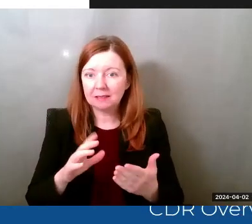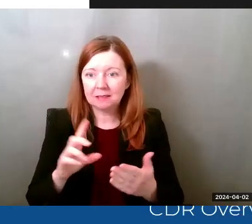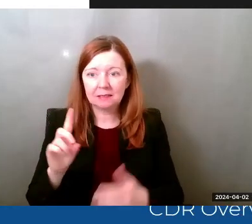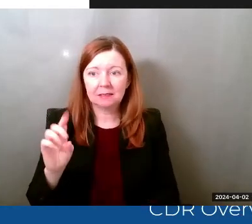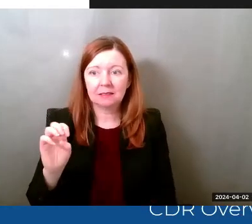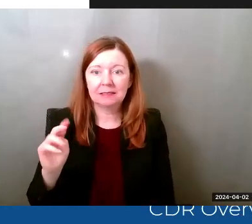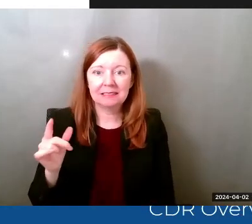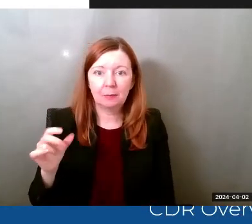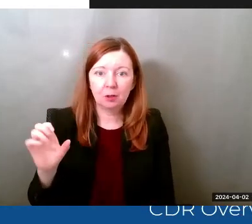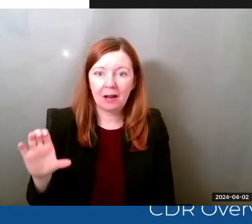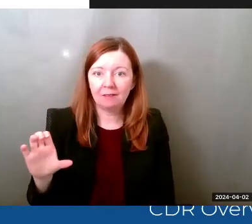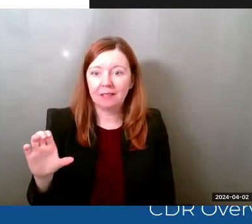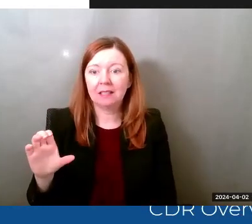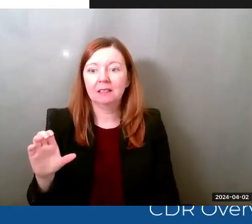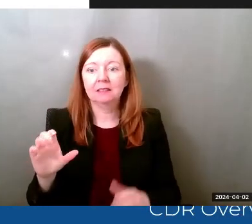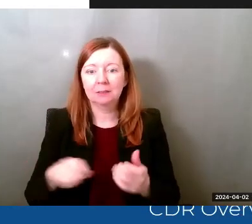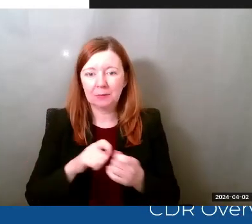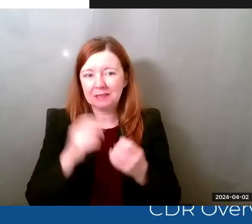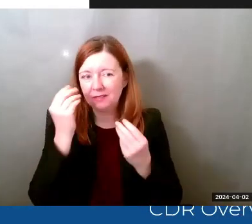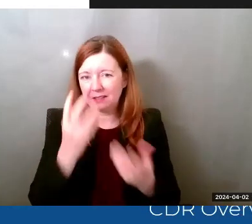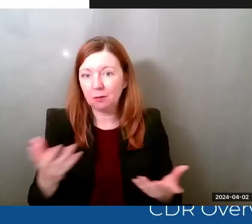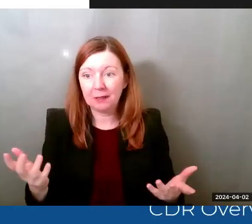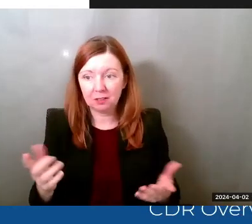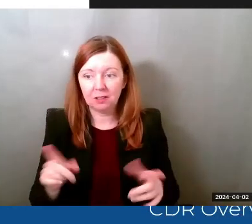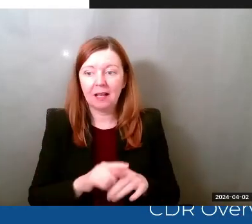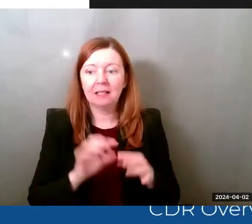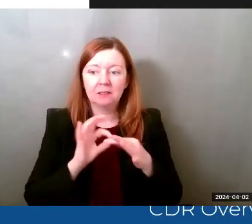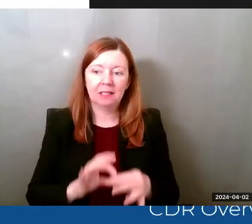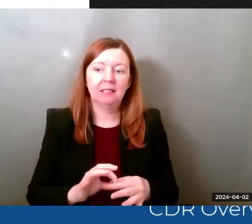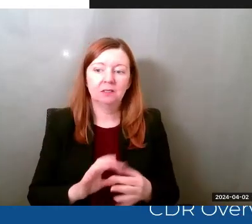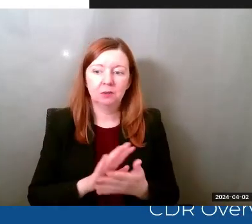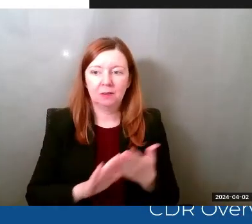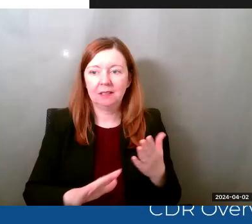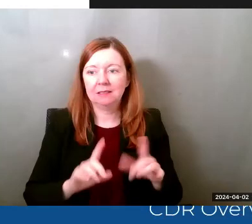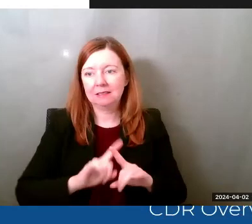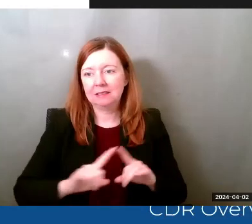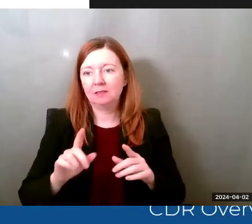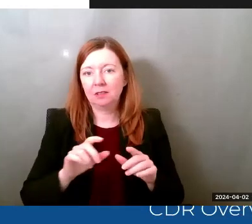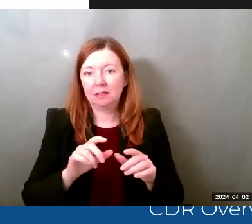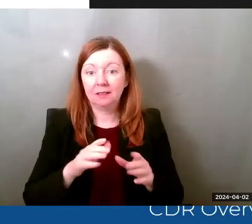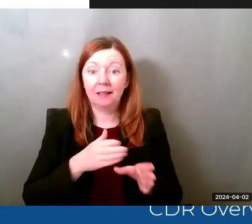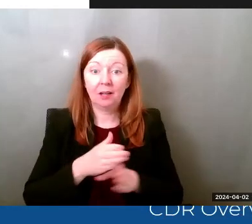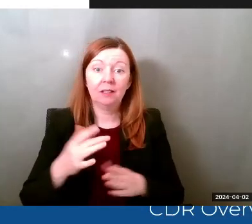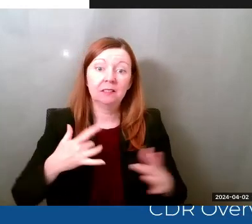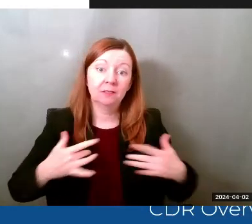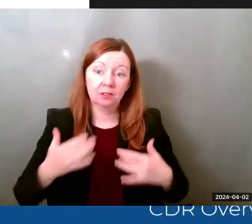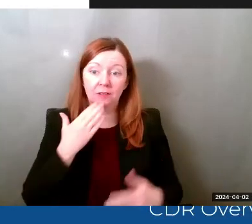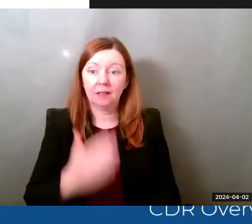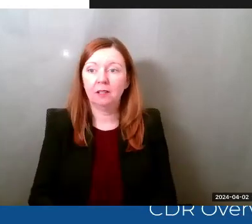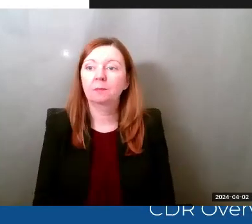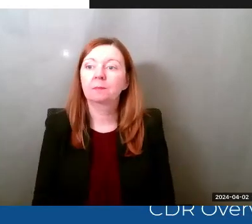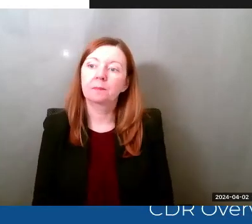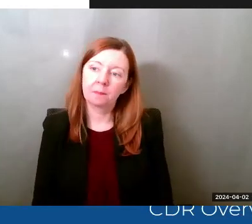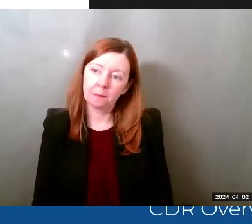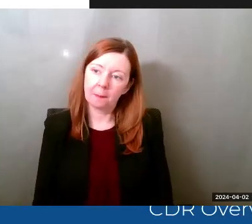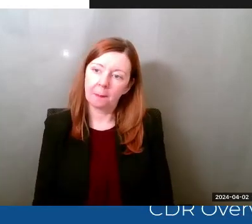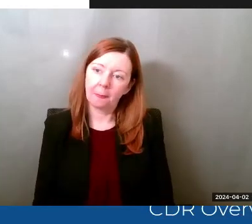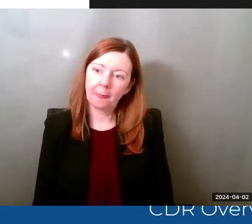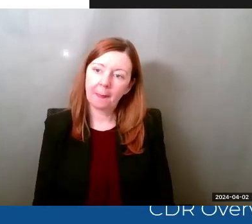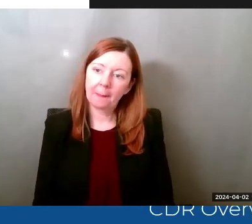demographic specific information as it relates to these different areas of concern. Thank you. Thank you for your